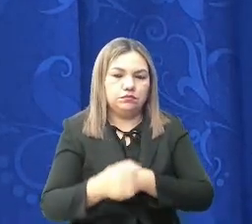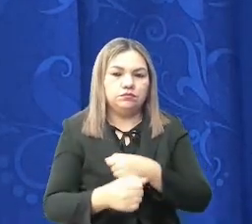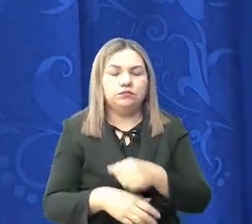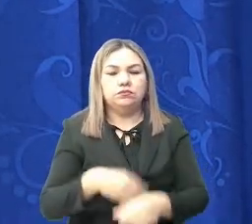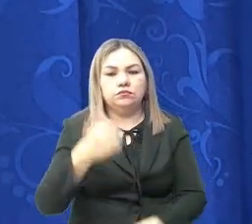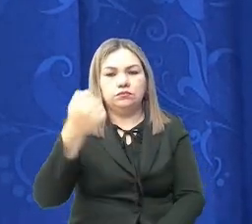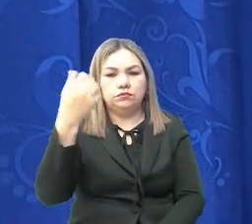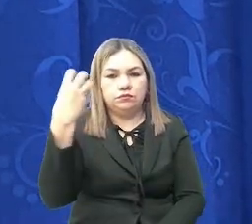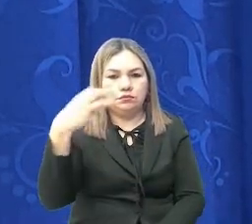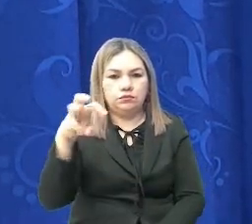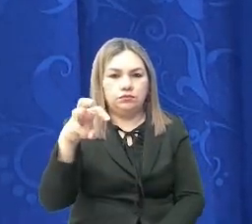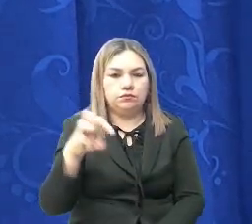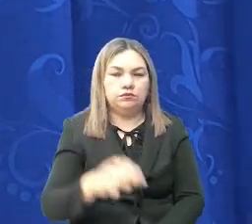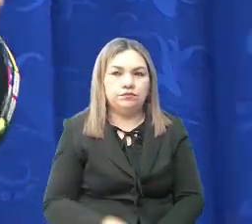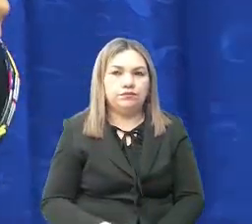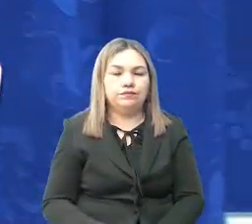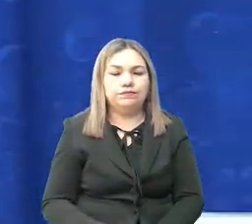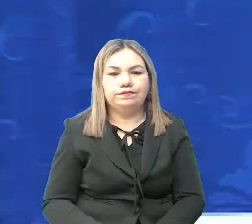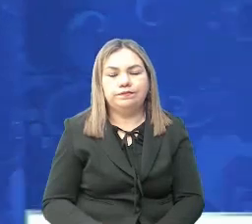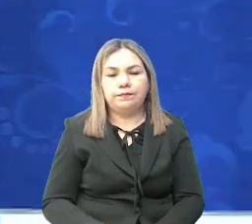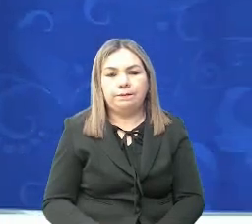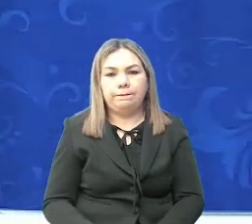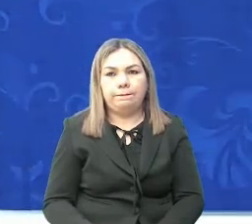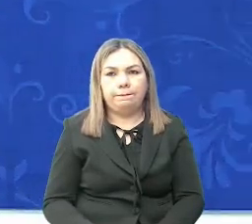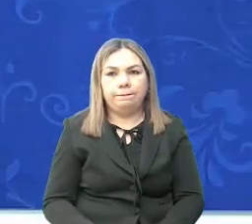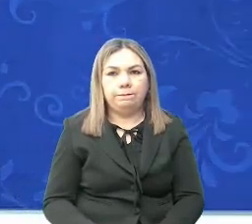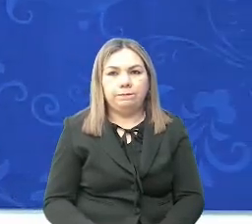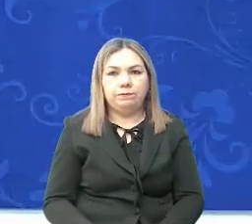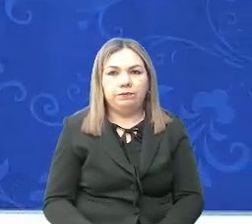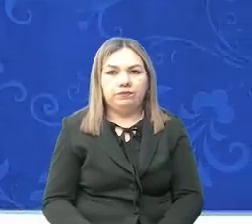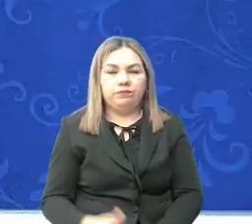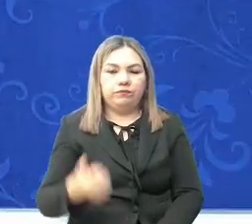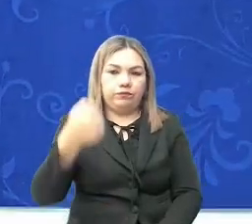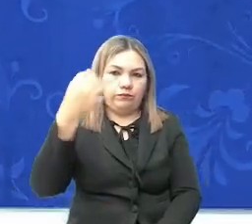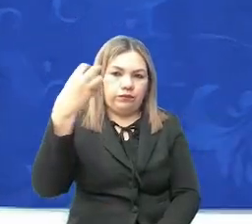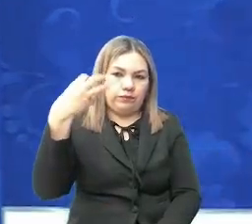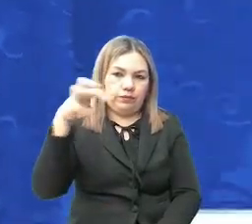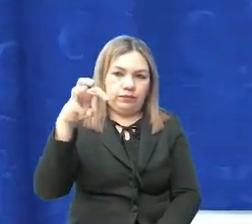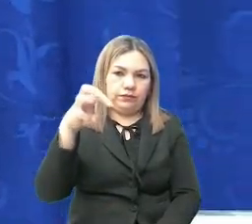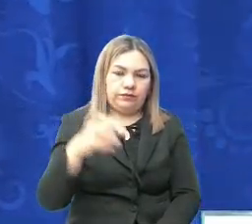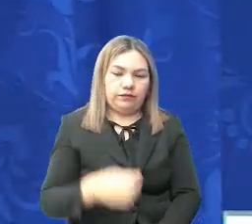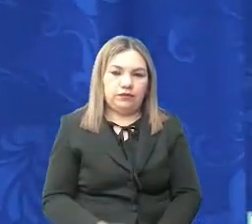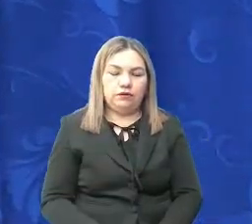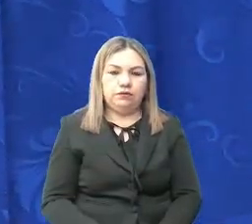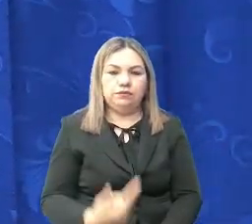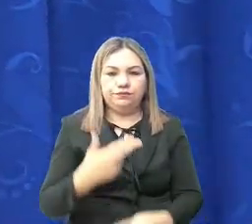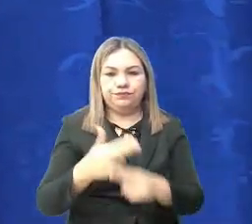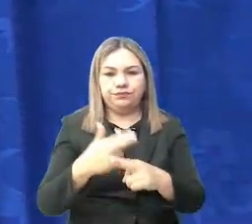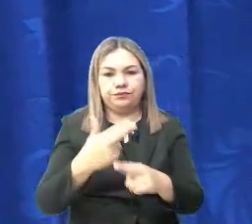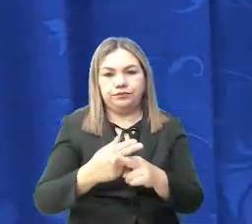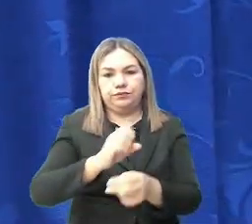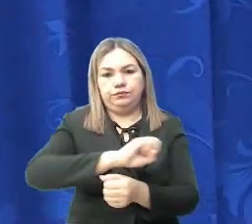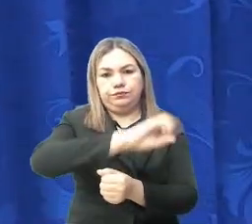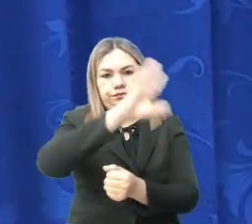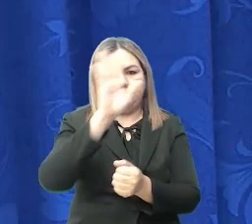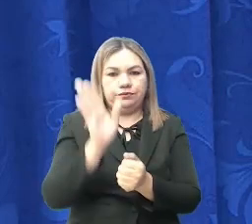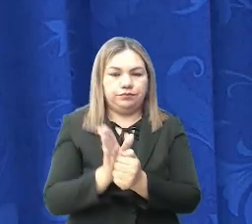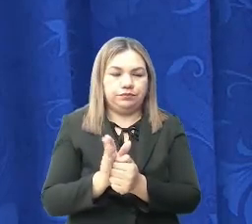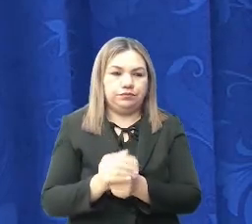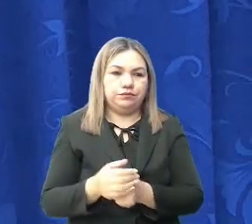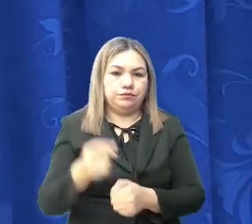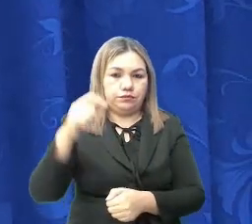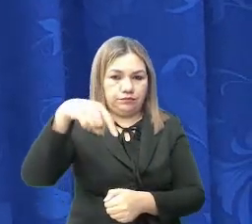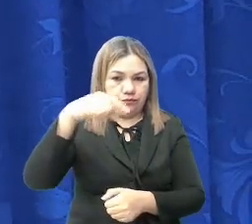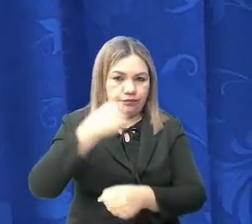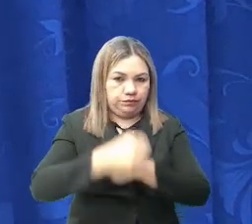say amen? I think the amens are lowering here to his name. This